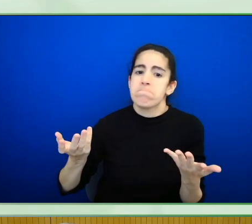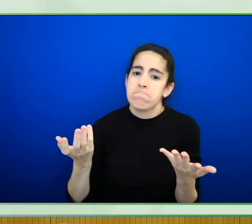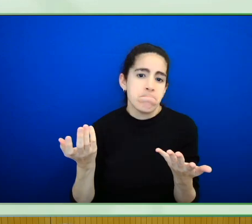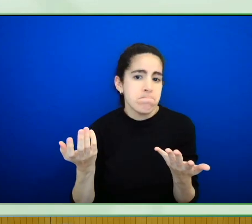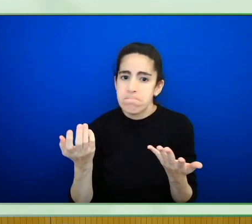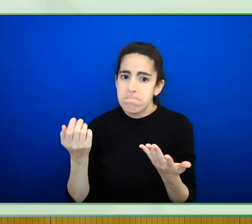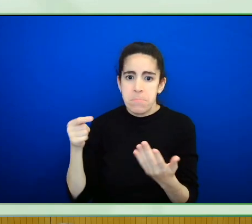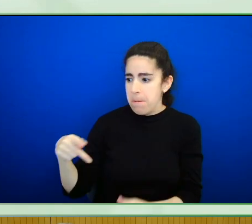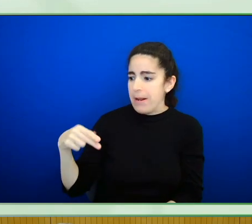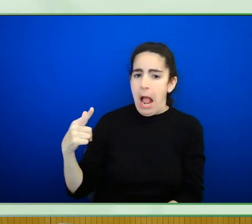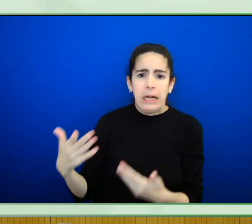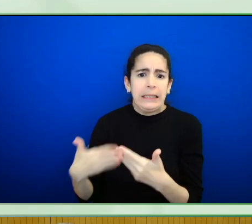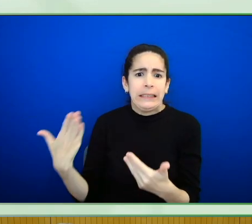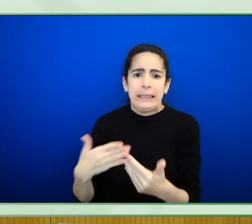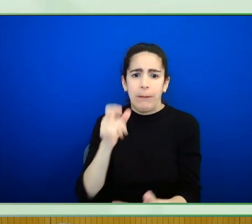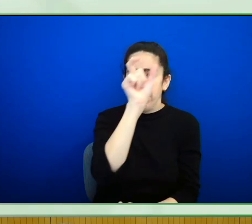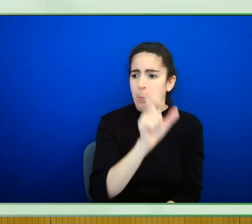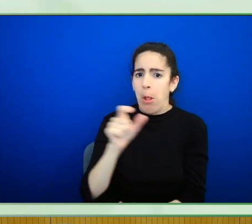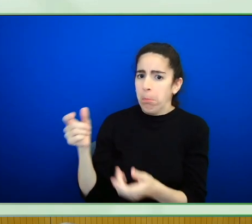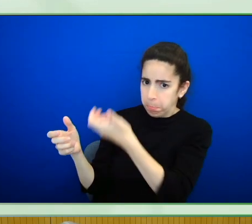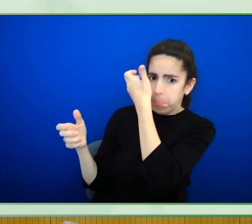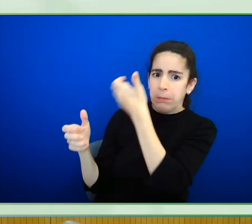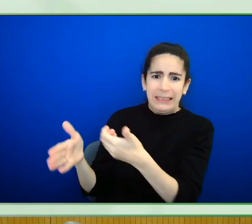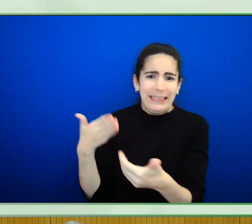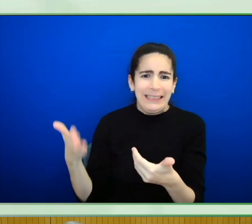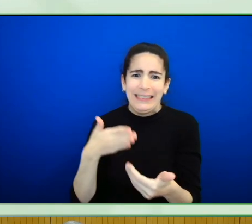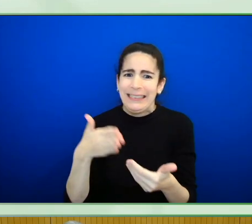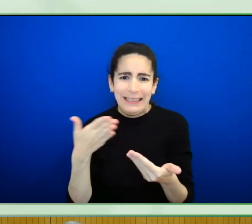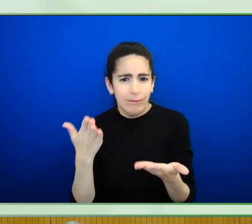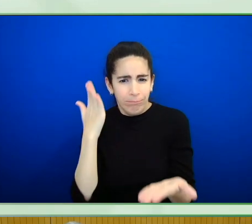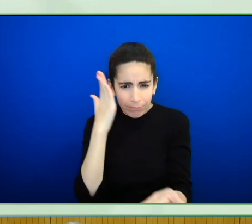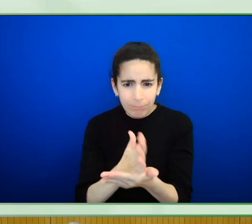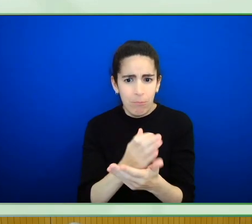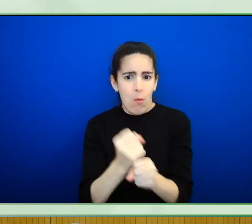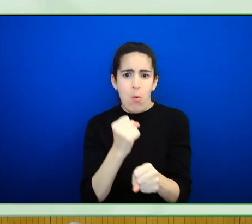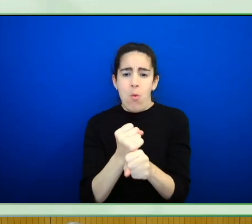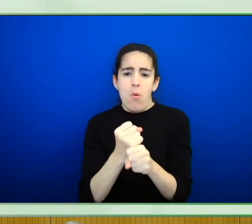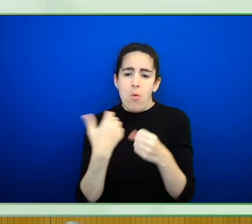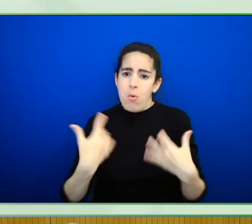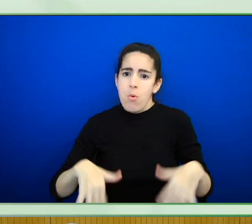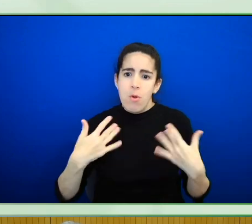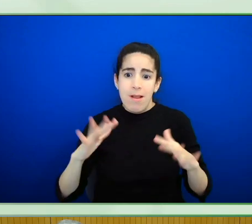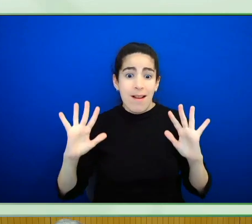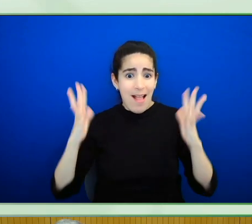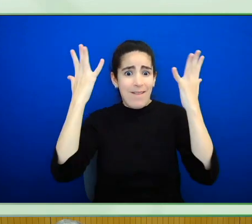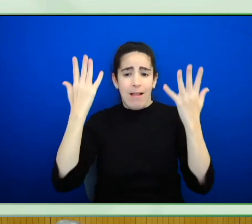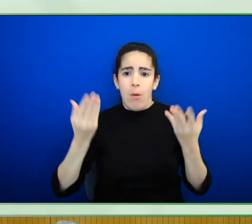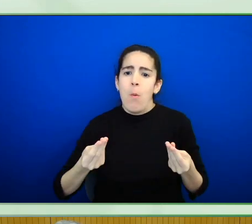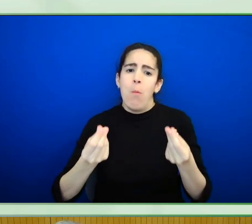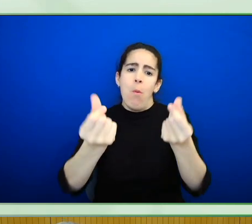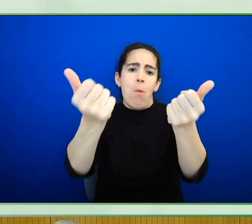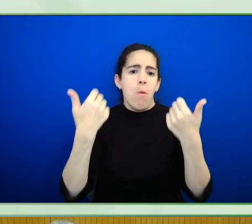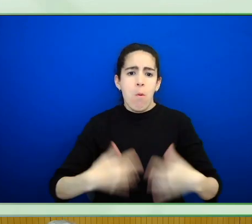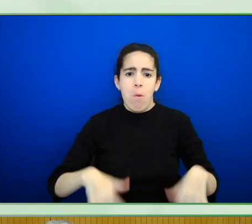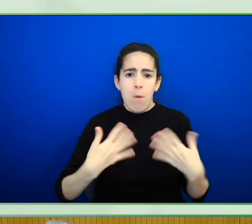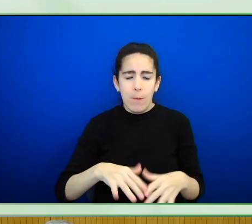hair workers, that it has made our life easy, that was our big dilemma, that how to